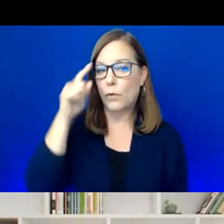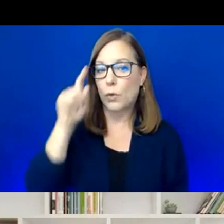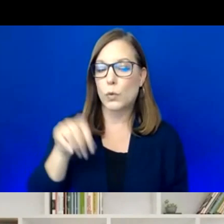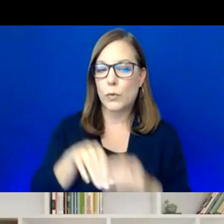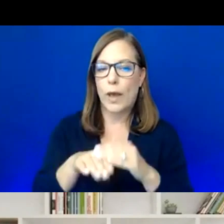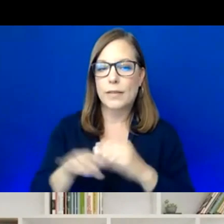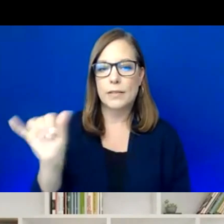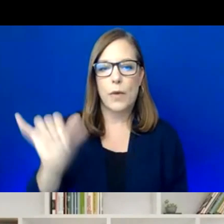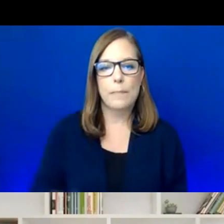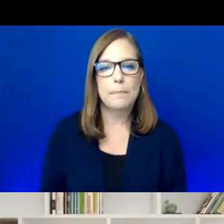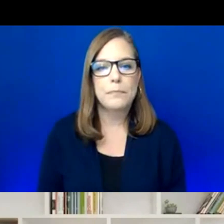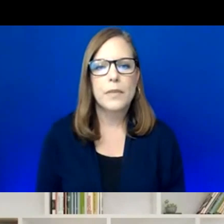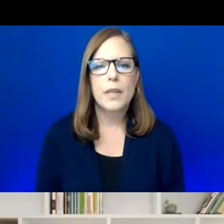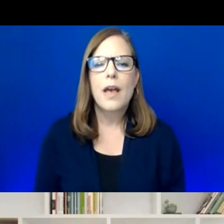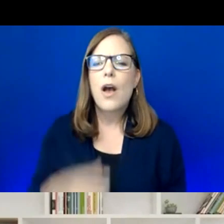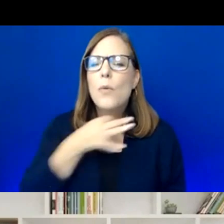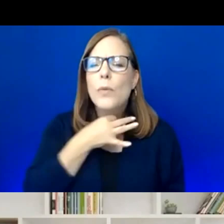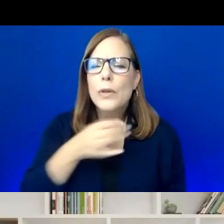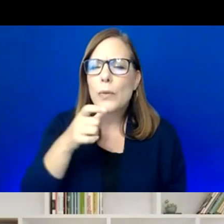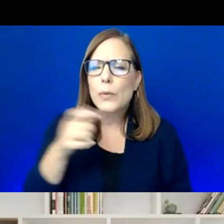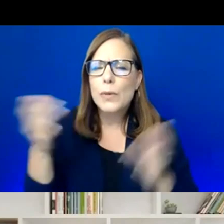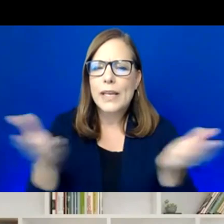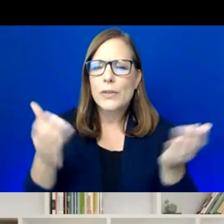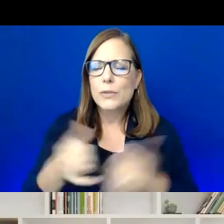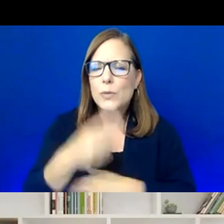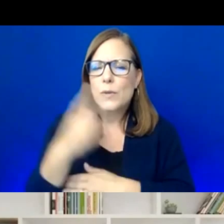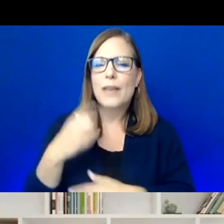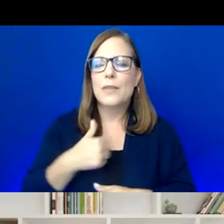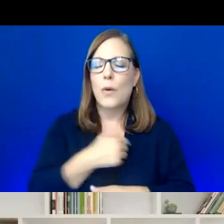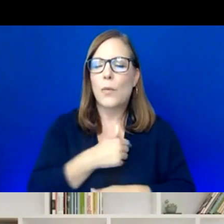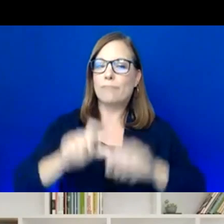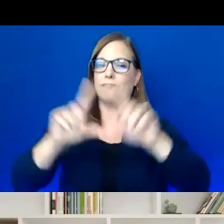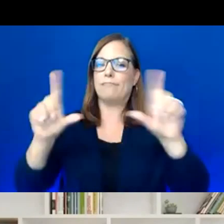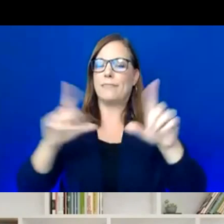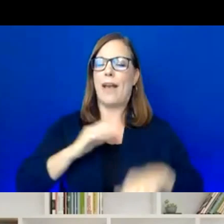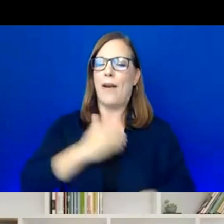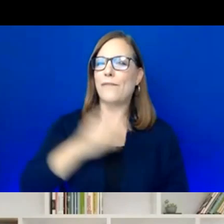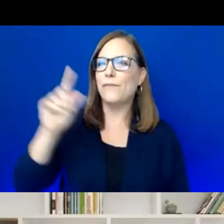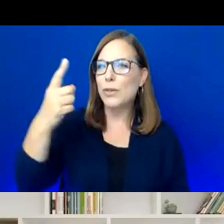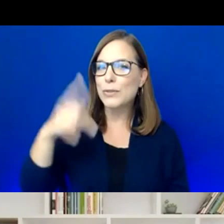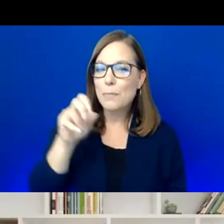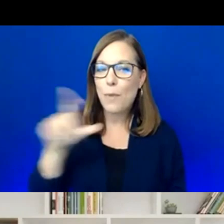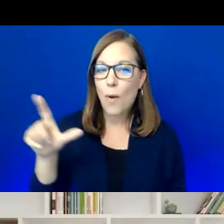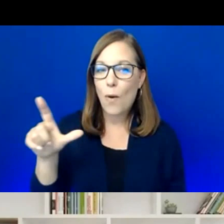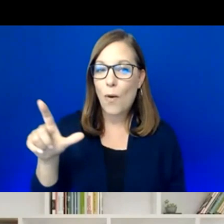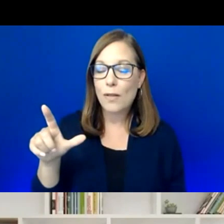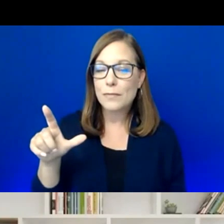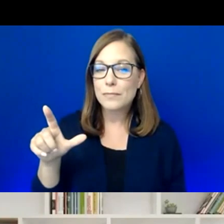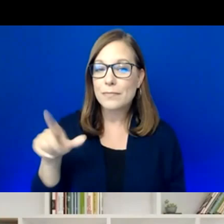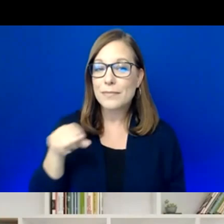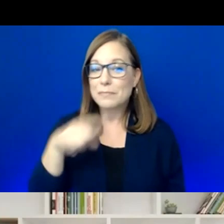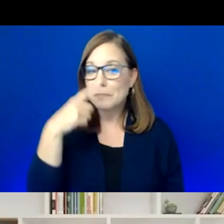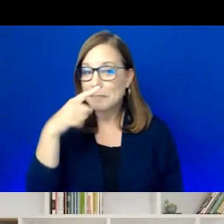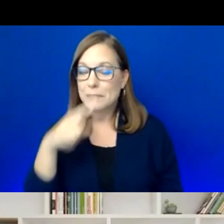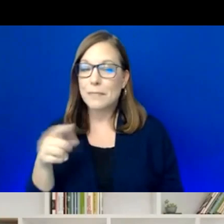We'd like to see who's joining us here today. So we've launched our first poll for the day. So if you guys can take a quick minute just to tell us, who